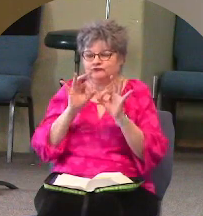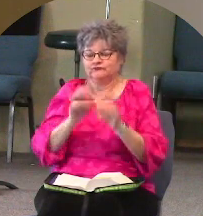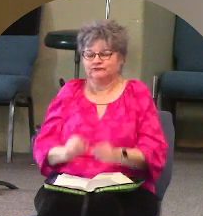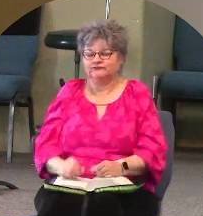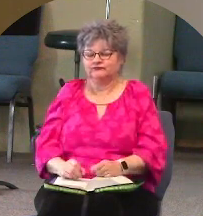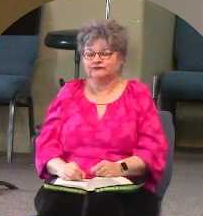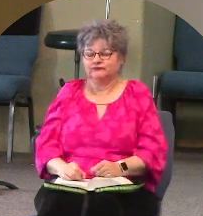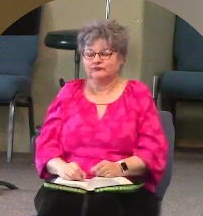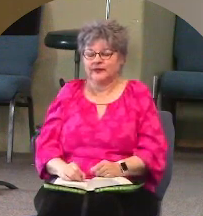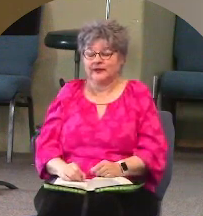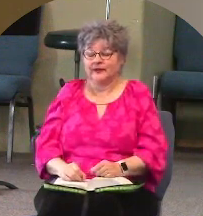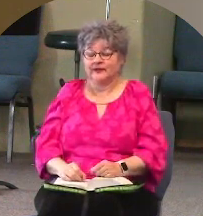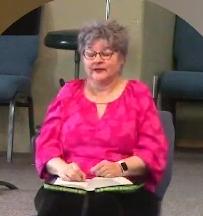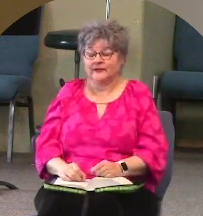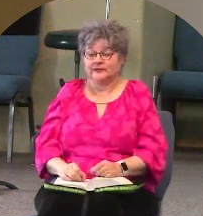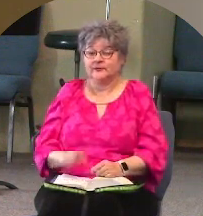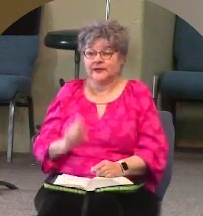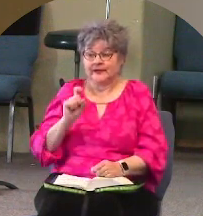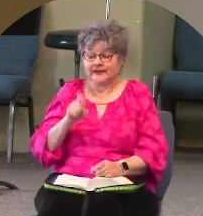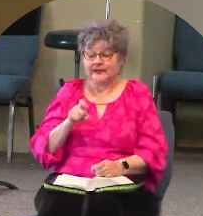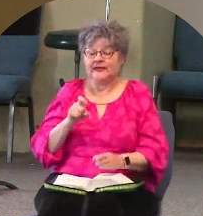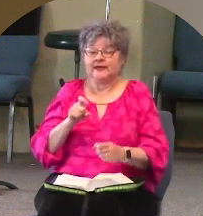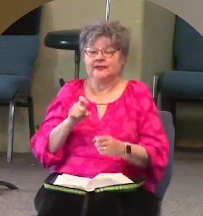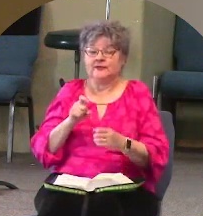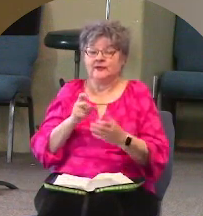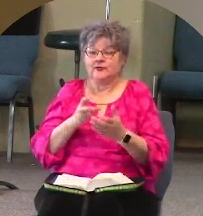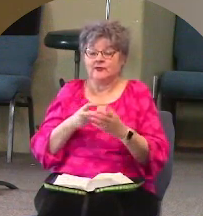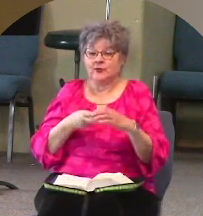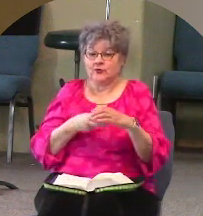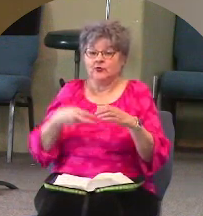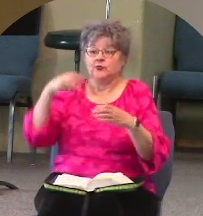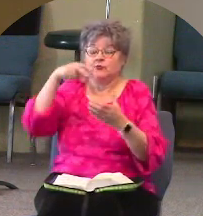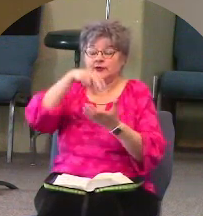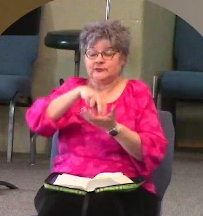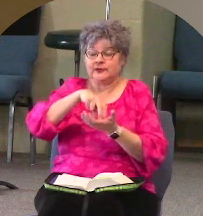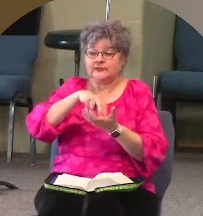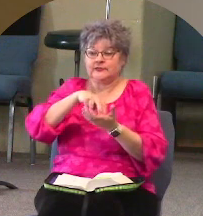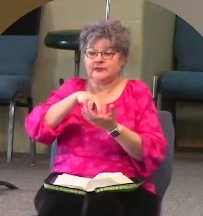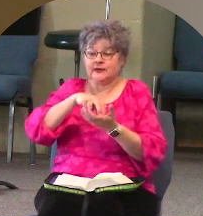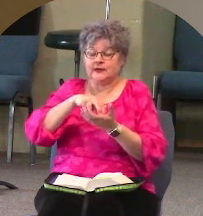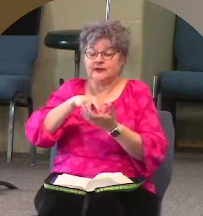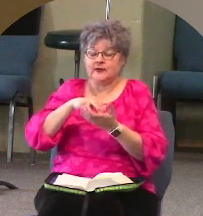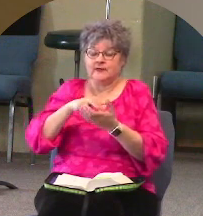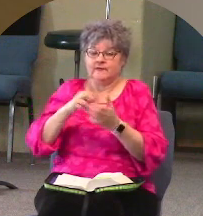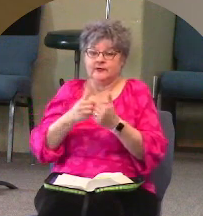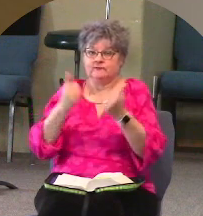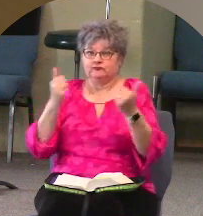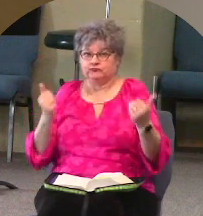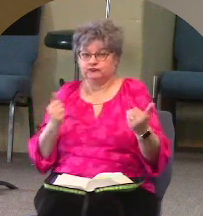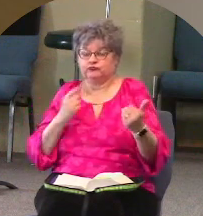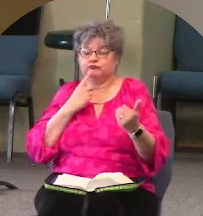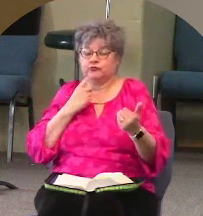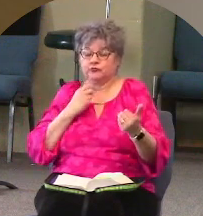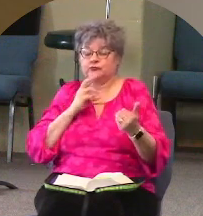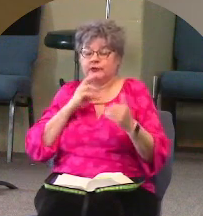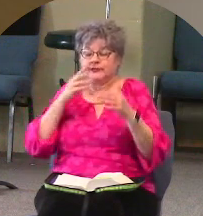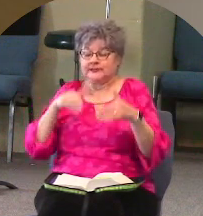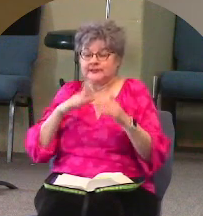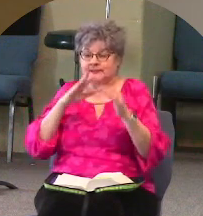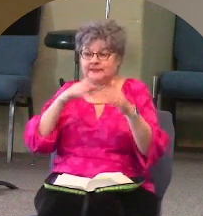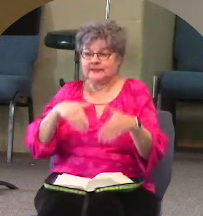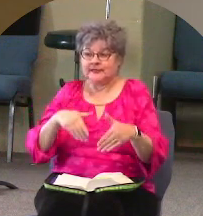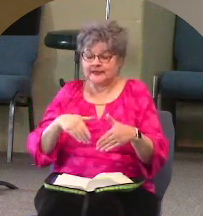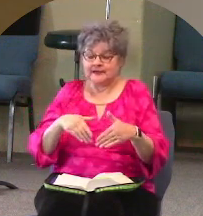It took the resurrection for the parting of the Red Sea in Genesis